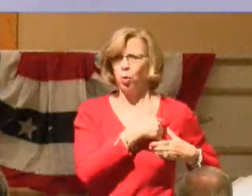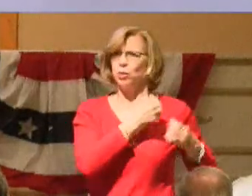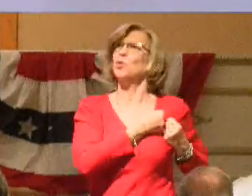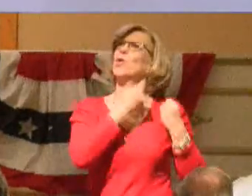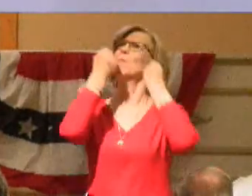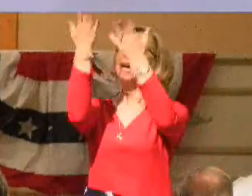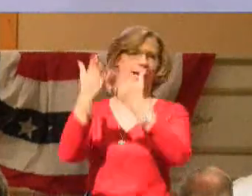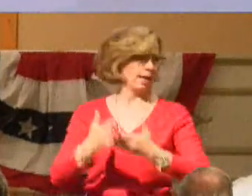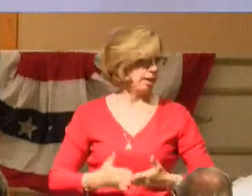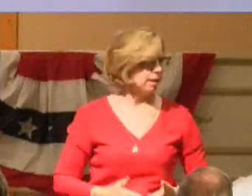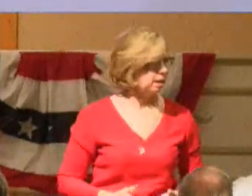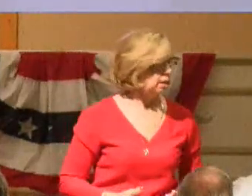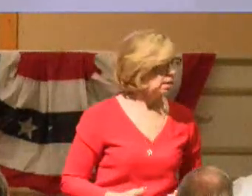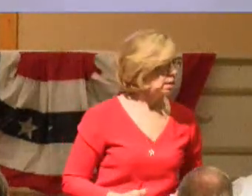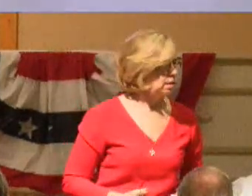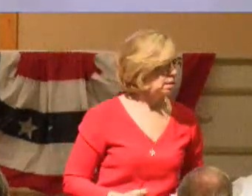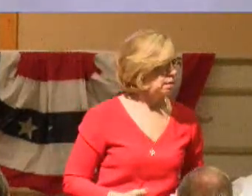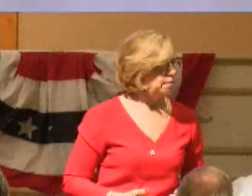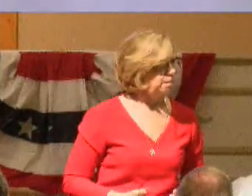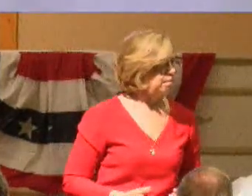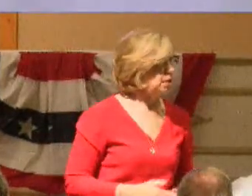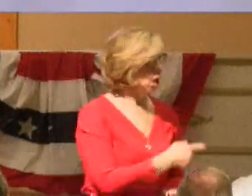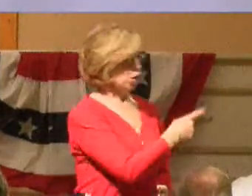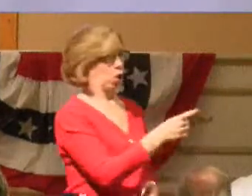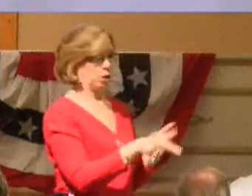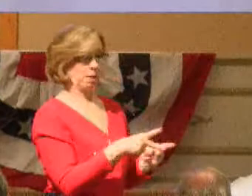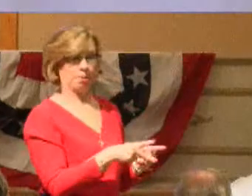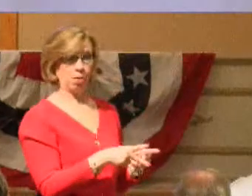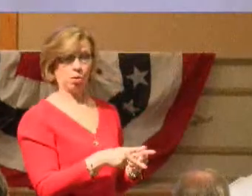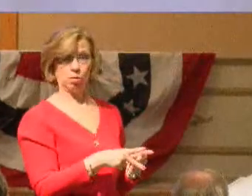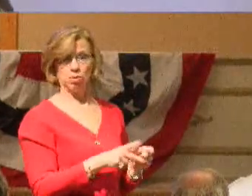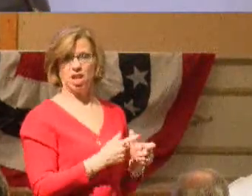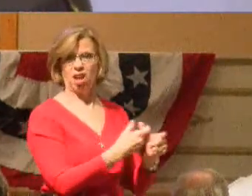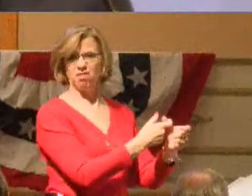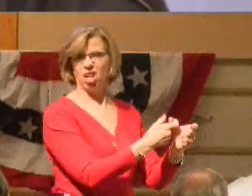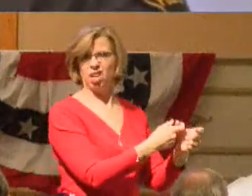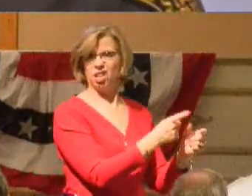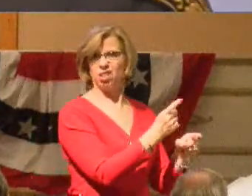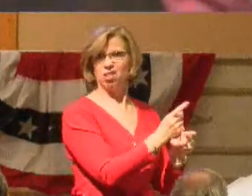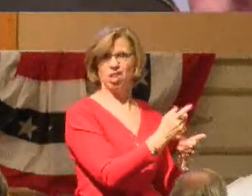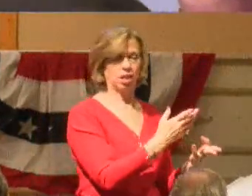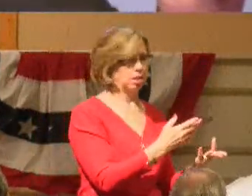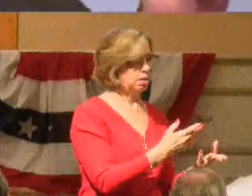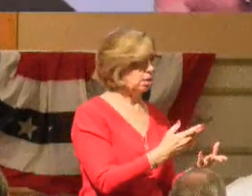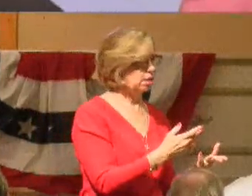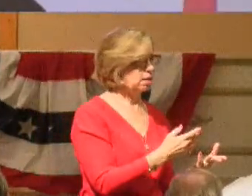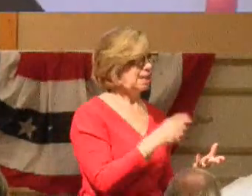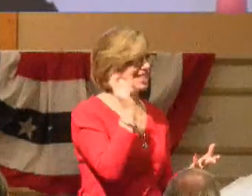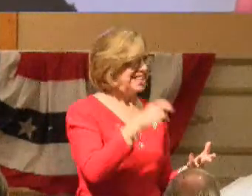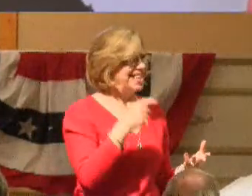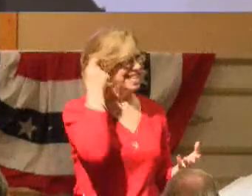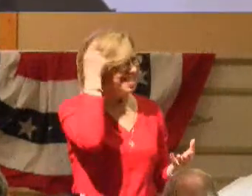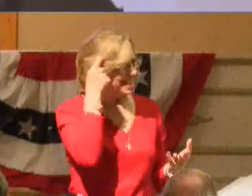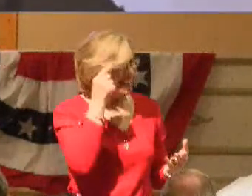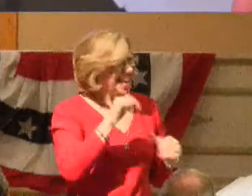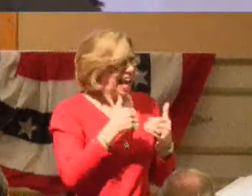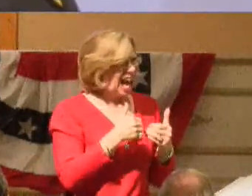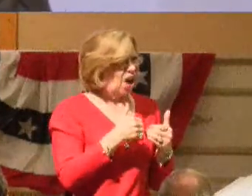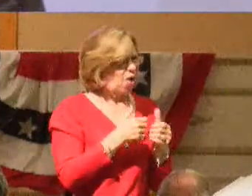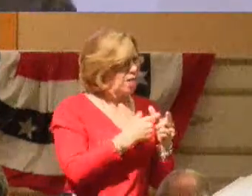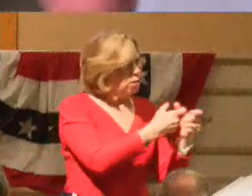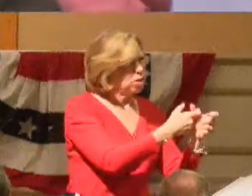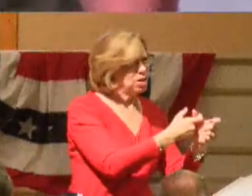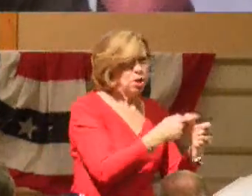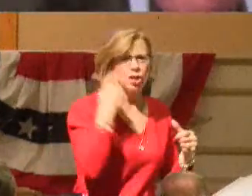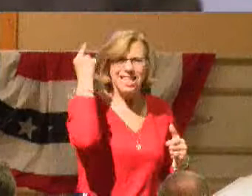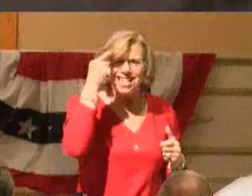to be obedient. They were no longer running well, but they needed to think about how they had been running. We need